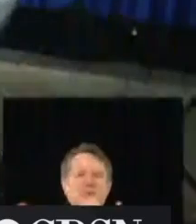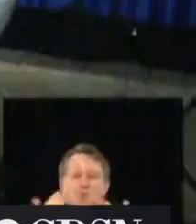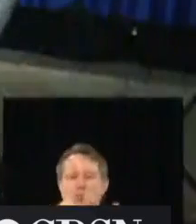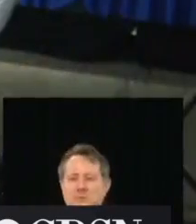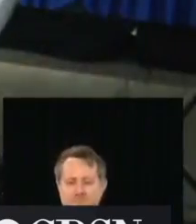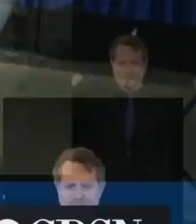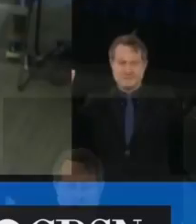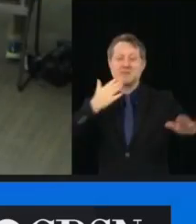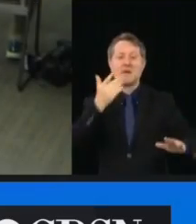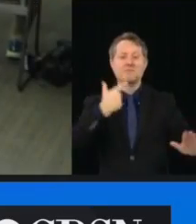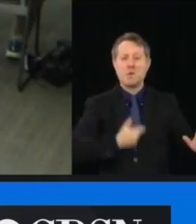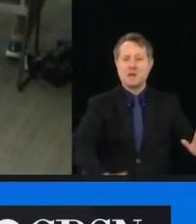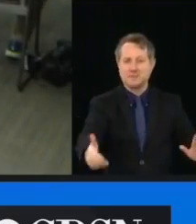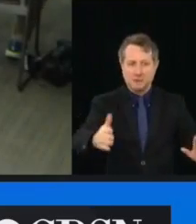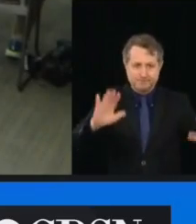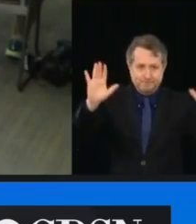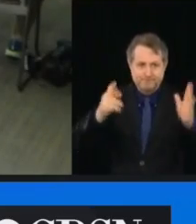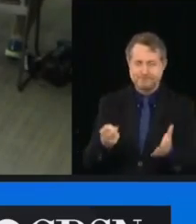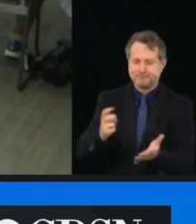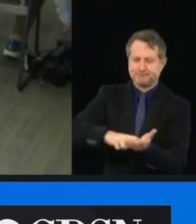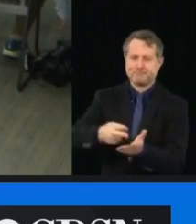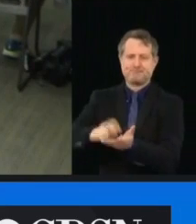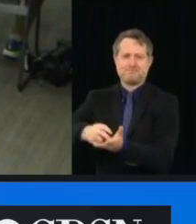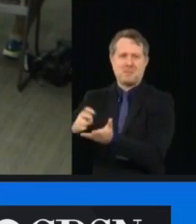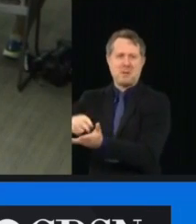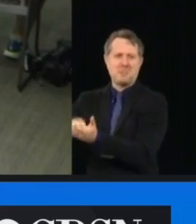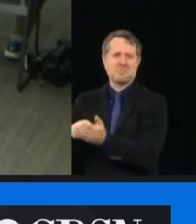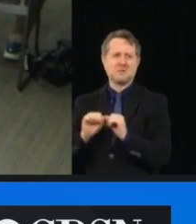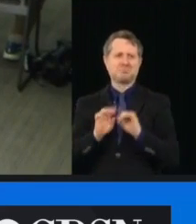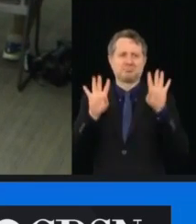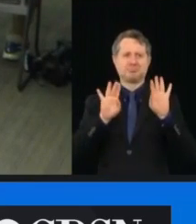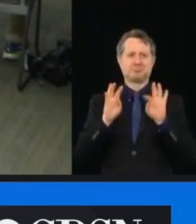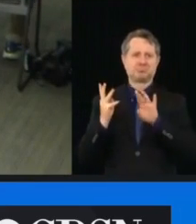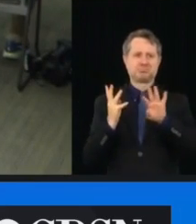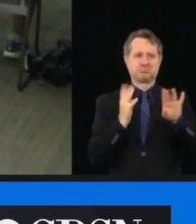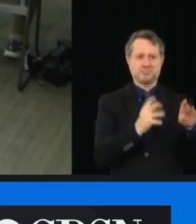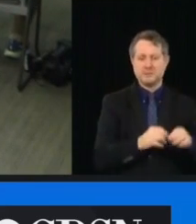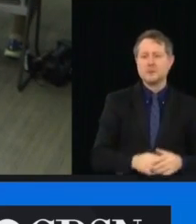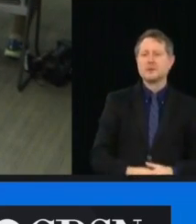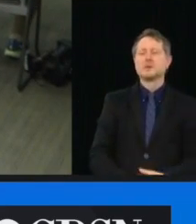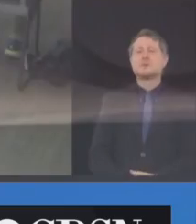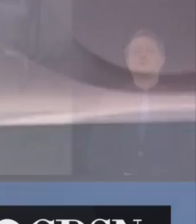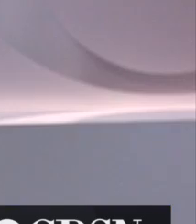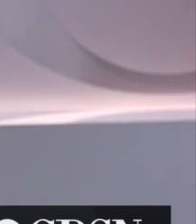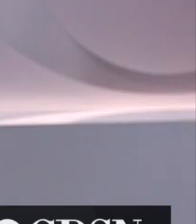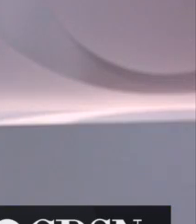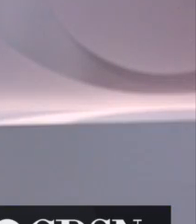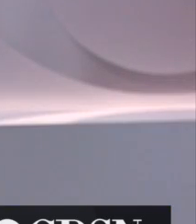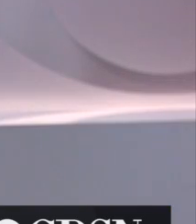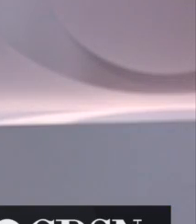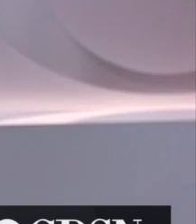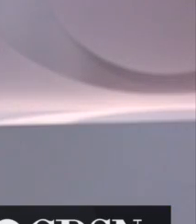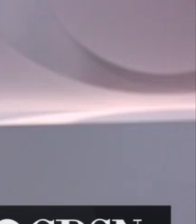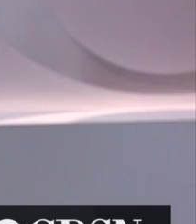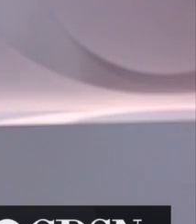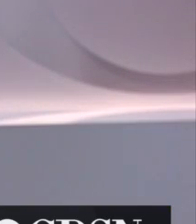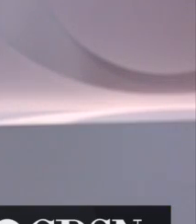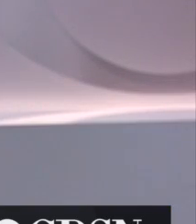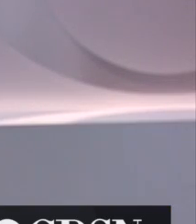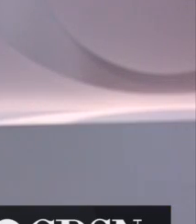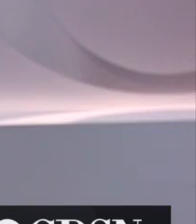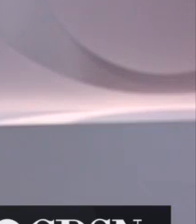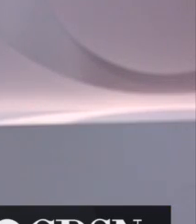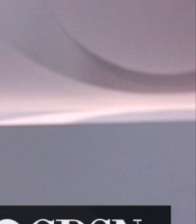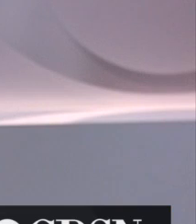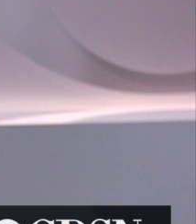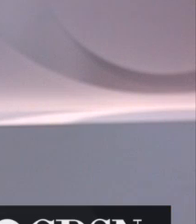us. You've been listening to Governor Cuomo give an update on the coronavirus outbreak in New York. We're now returning to